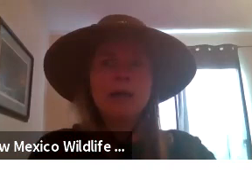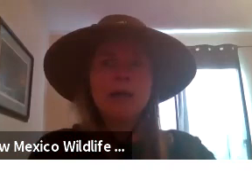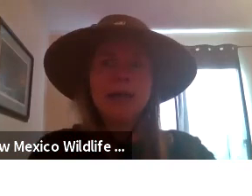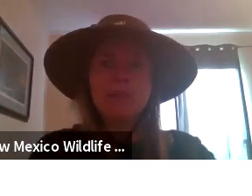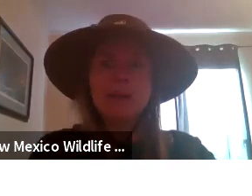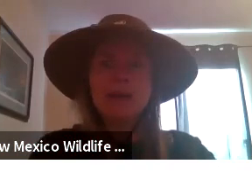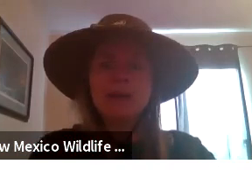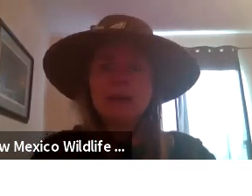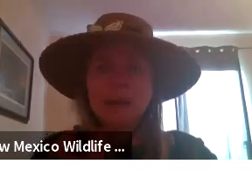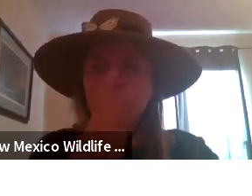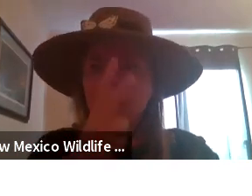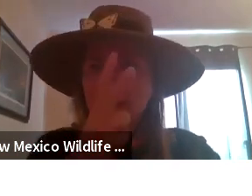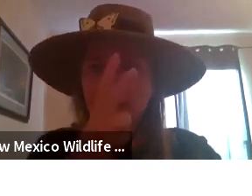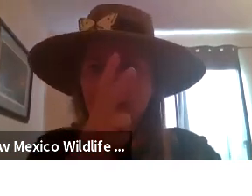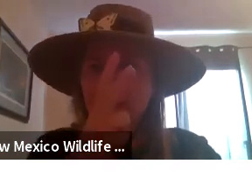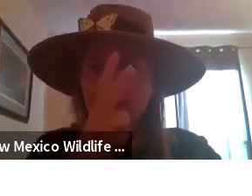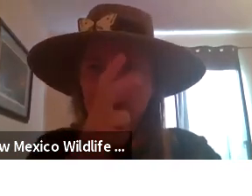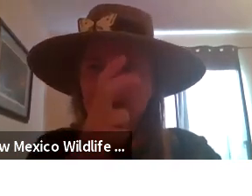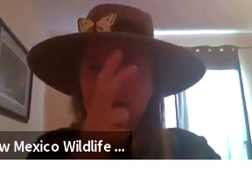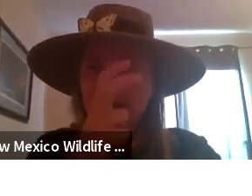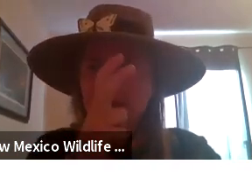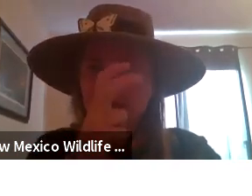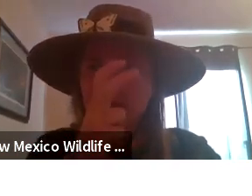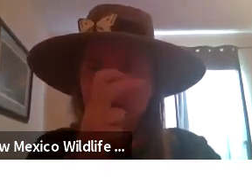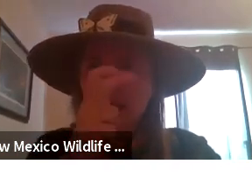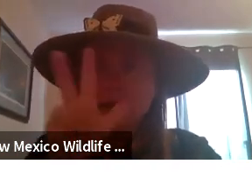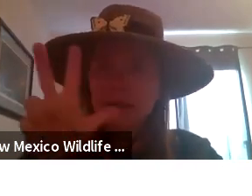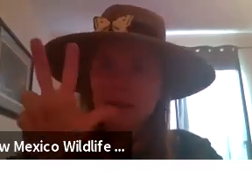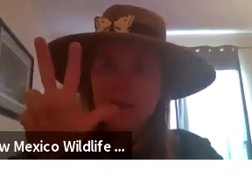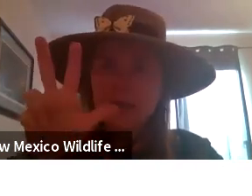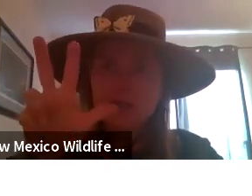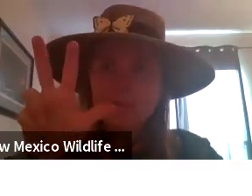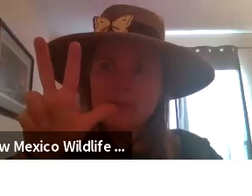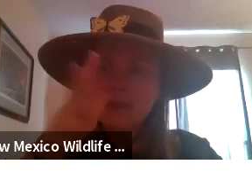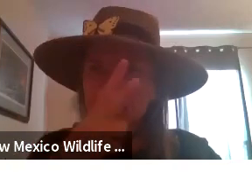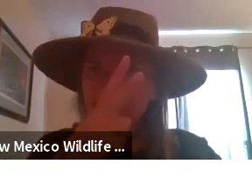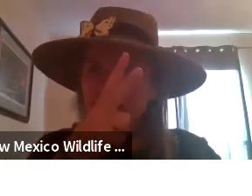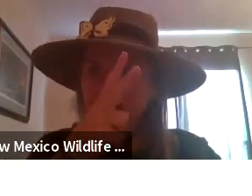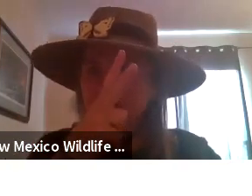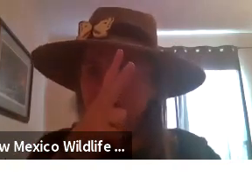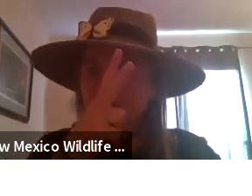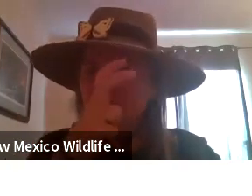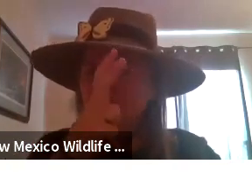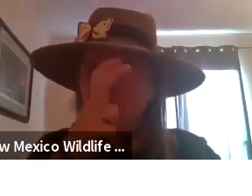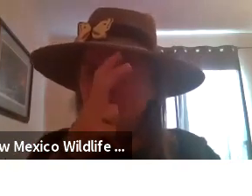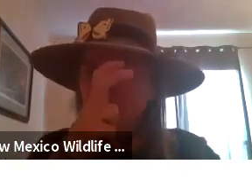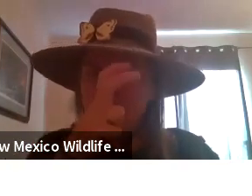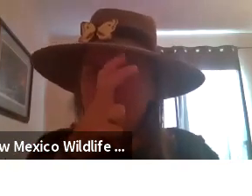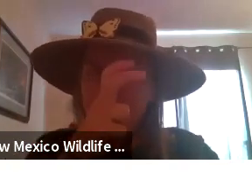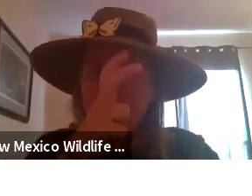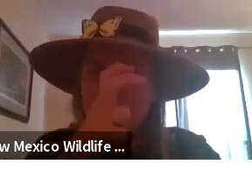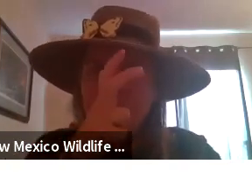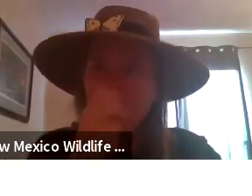Bug and bear. Bug is like this. Bug. Hand shape is like this. Thumb on your nose and you